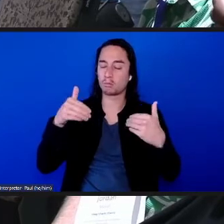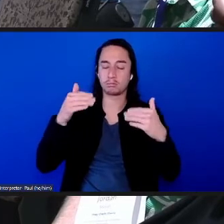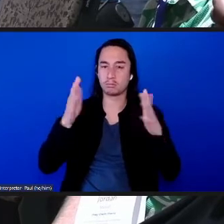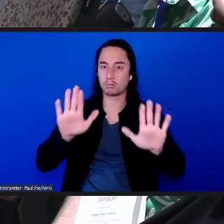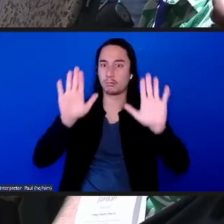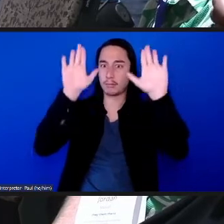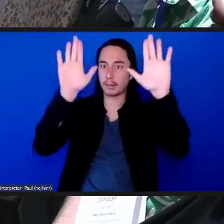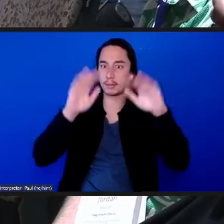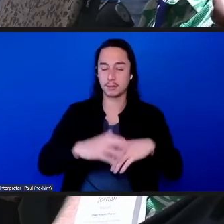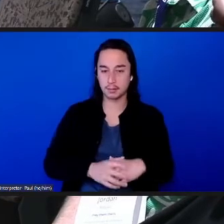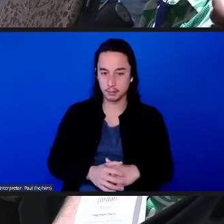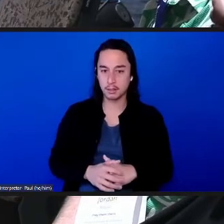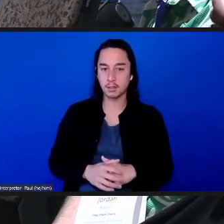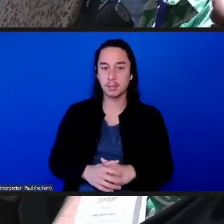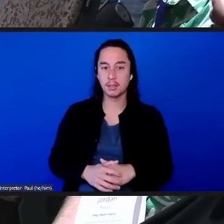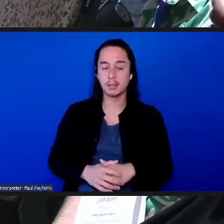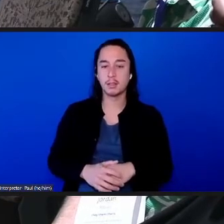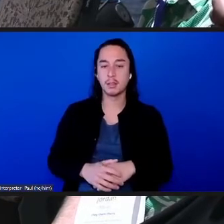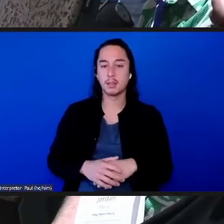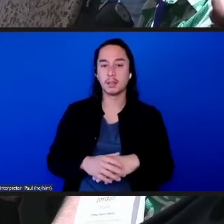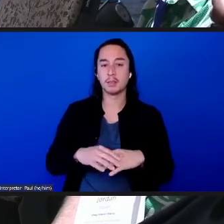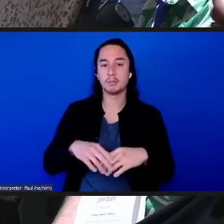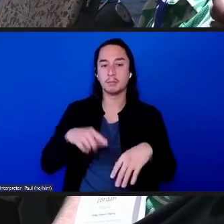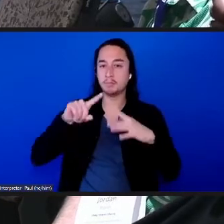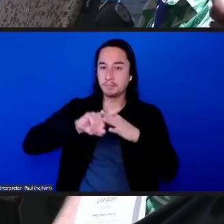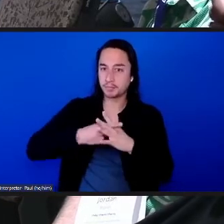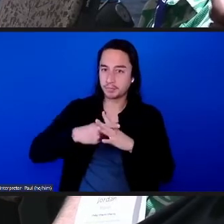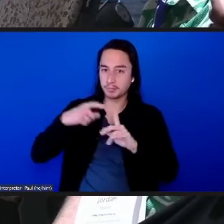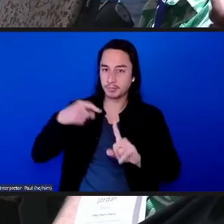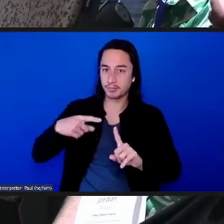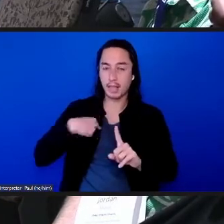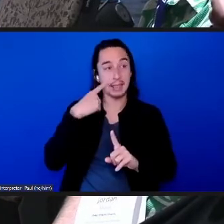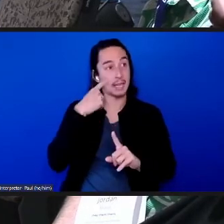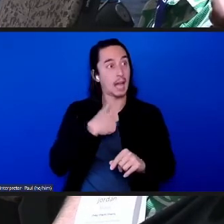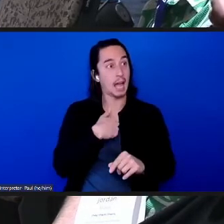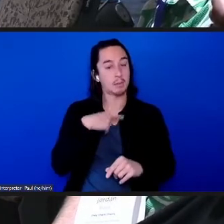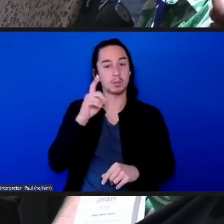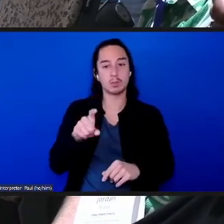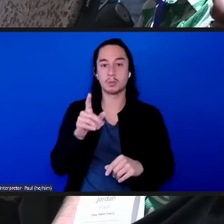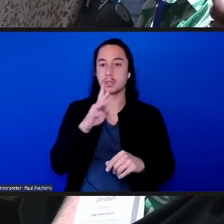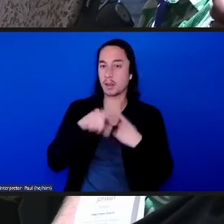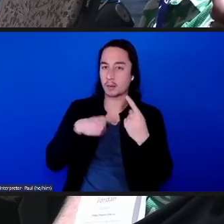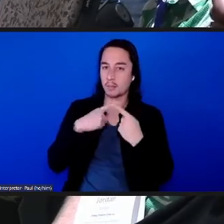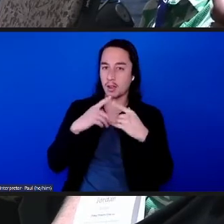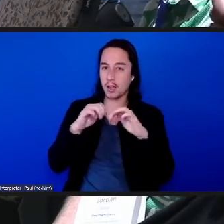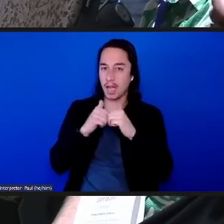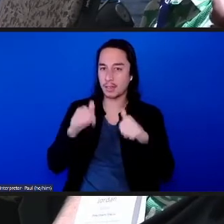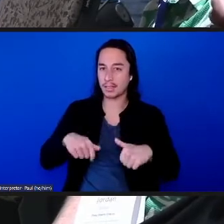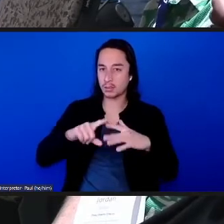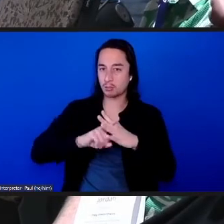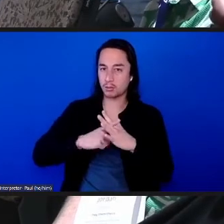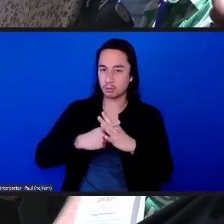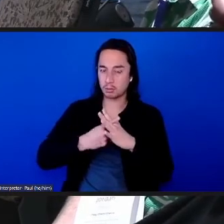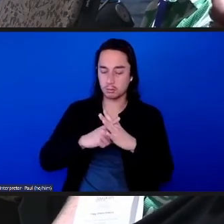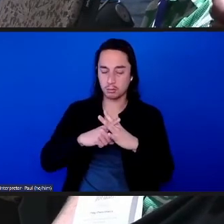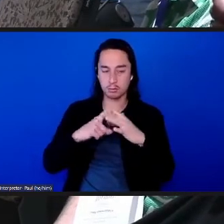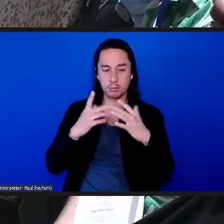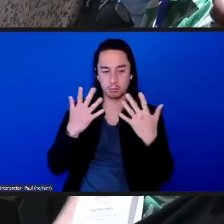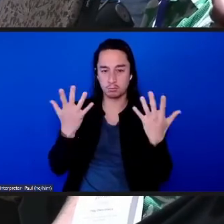The seed of this kind of, I think I'm supposed to be talking about how this kind of originated.